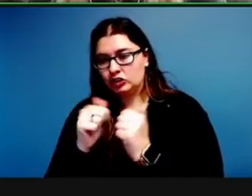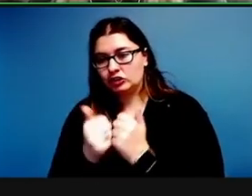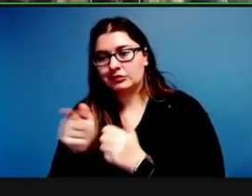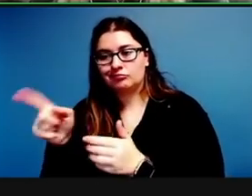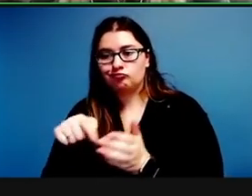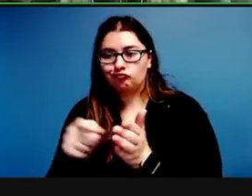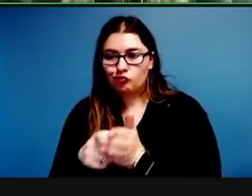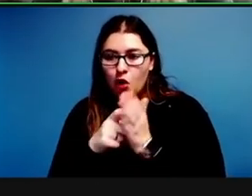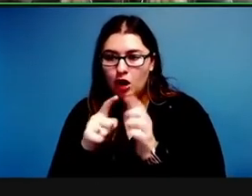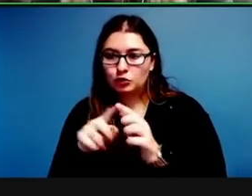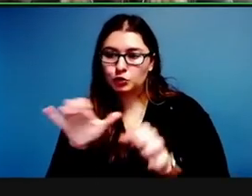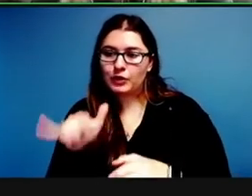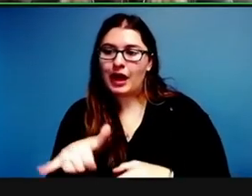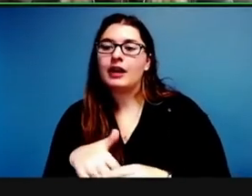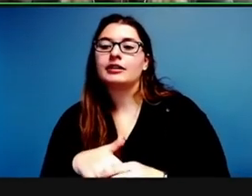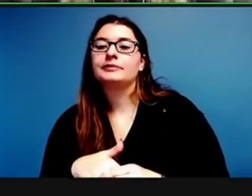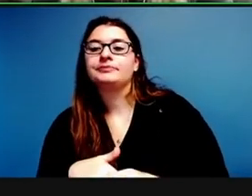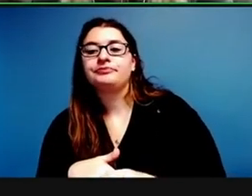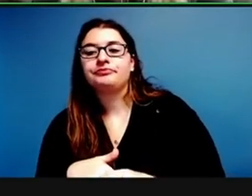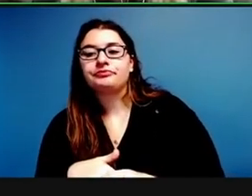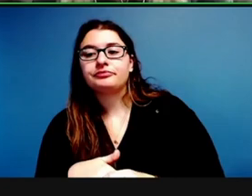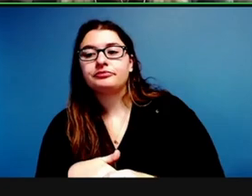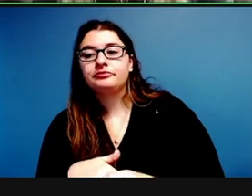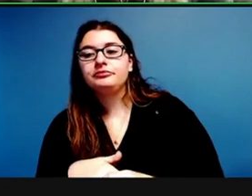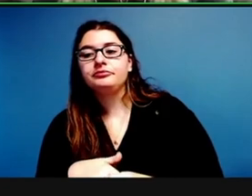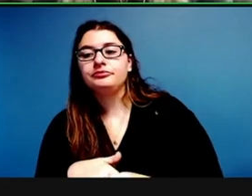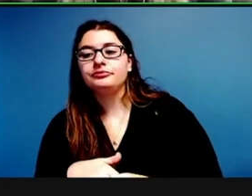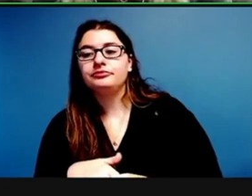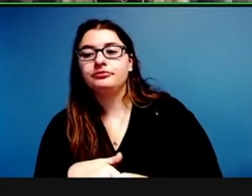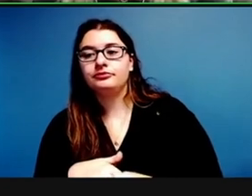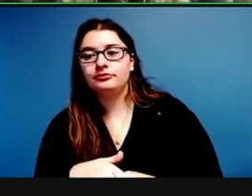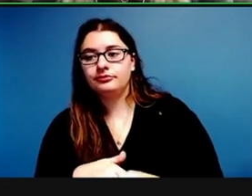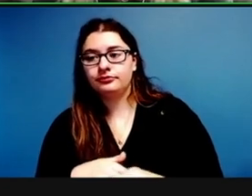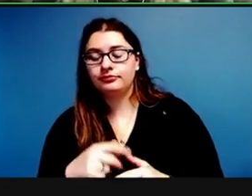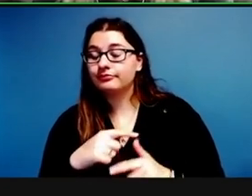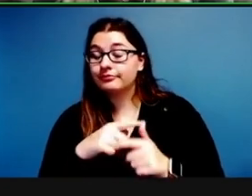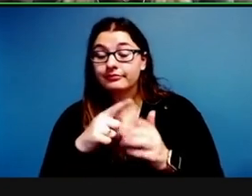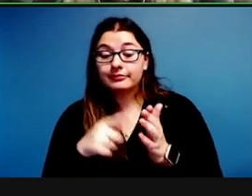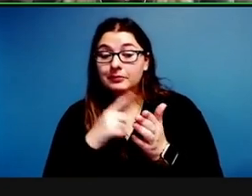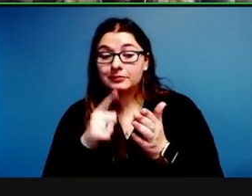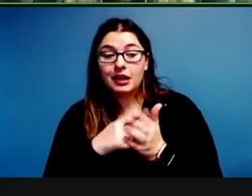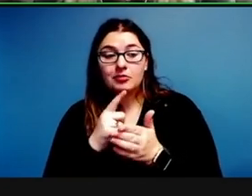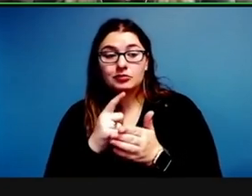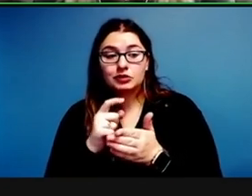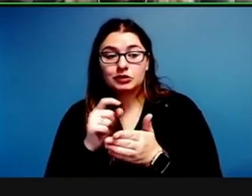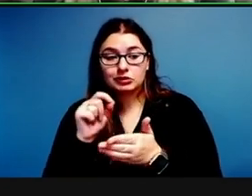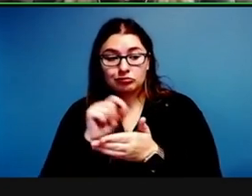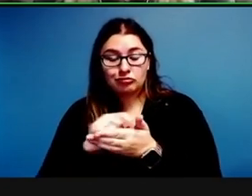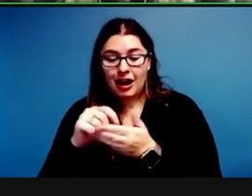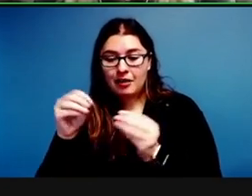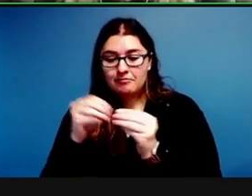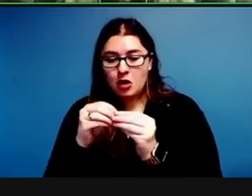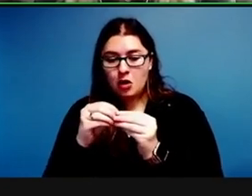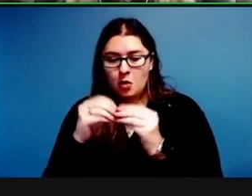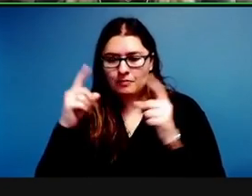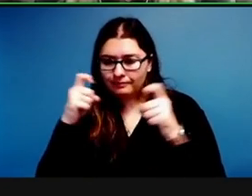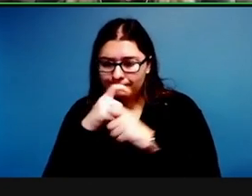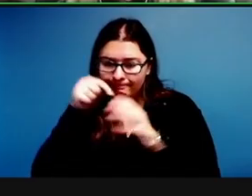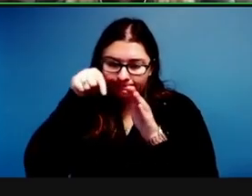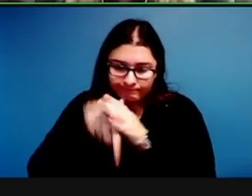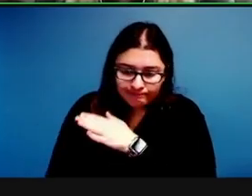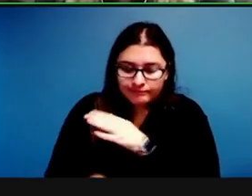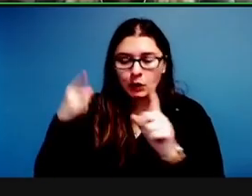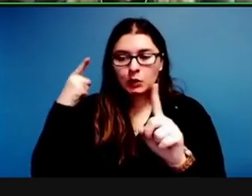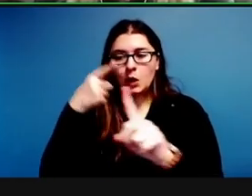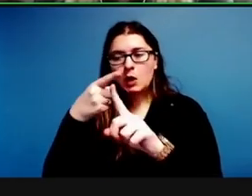They're required to do that. And then there's sometimes that we just write more intricate or complex goals where it